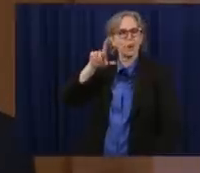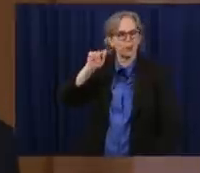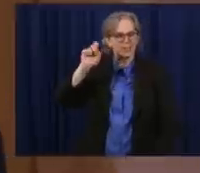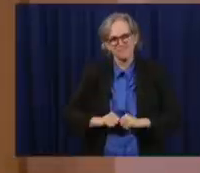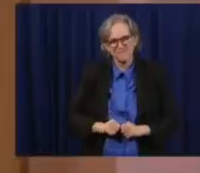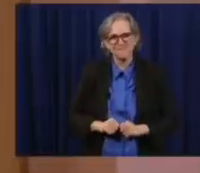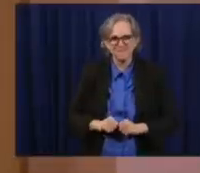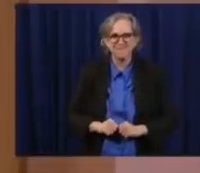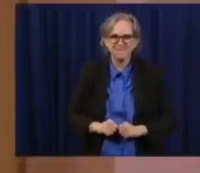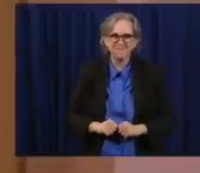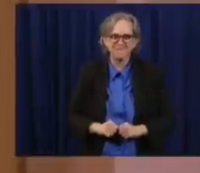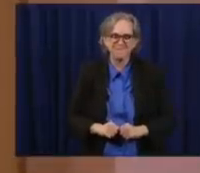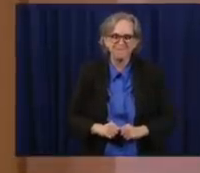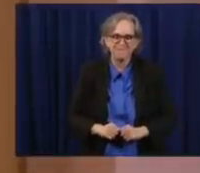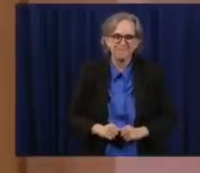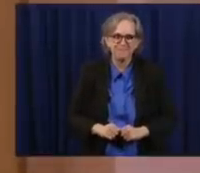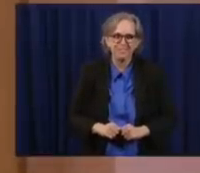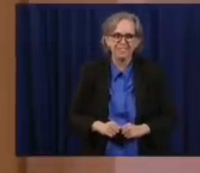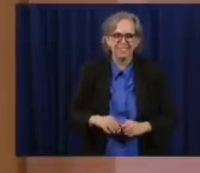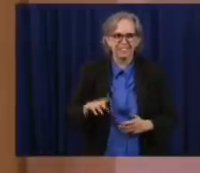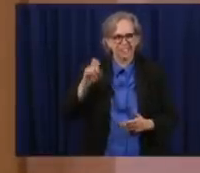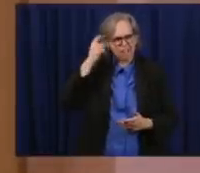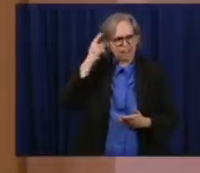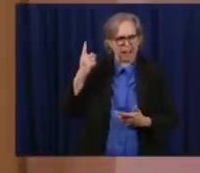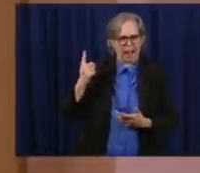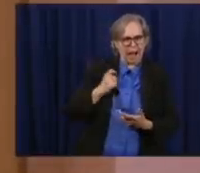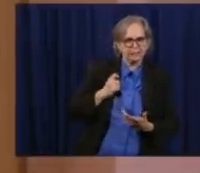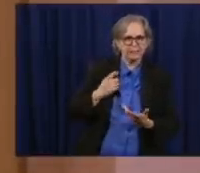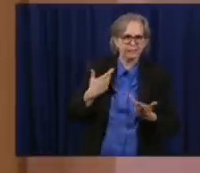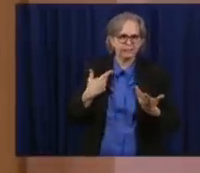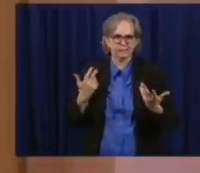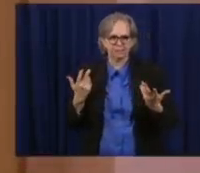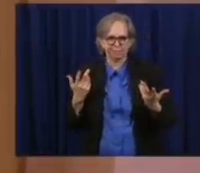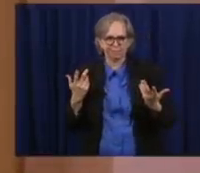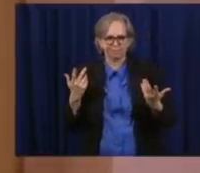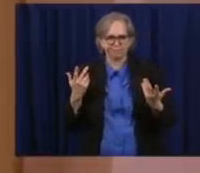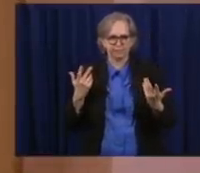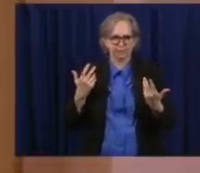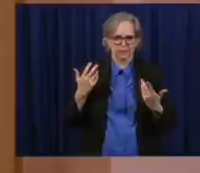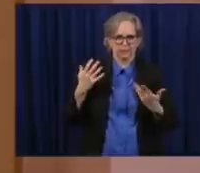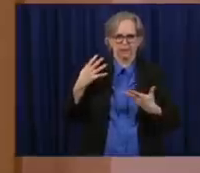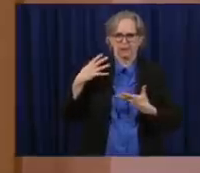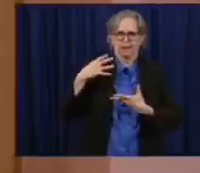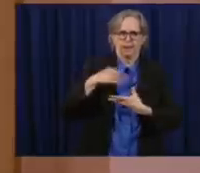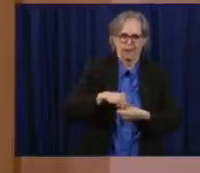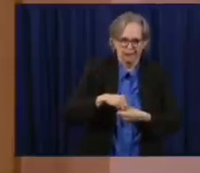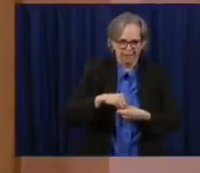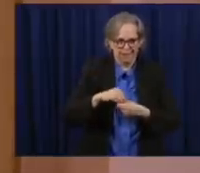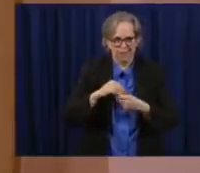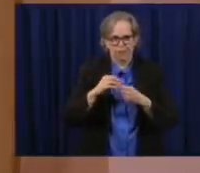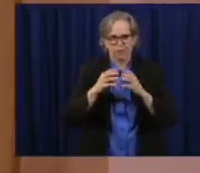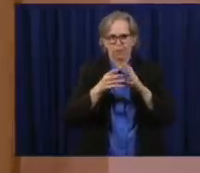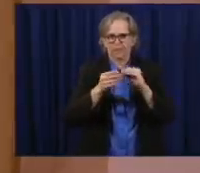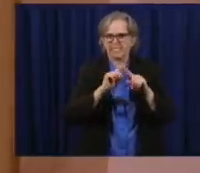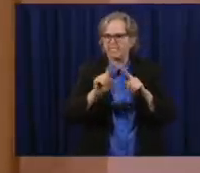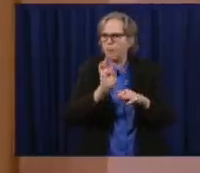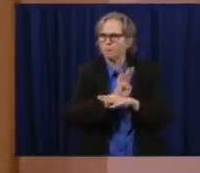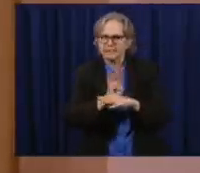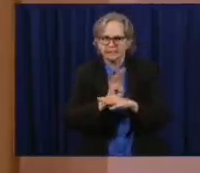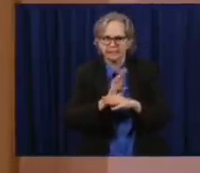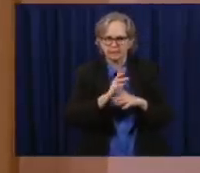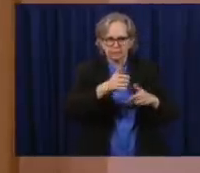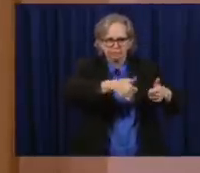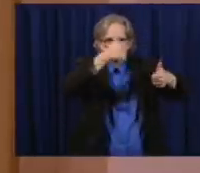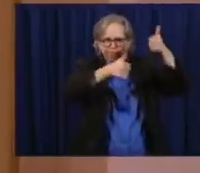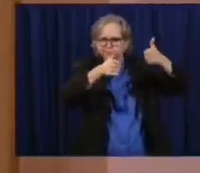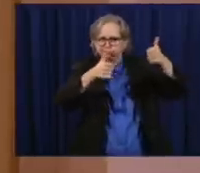Thank you very much. As the governor has asked me to do, I have been spending a lot of time talking with business officials,